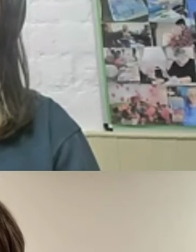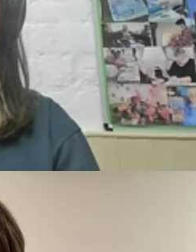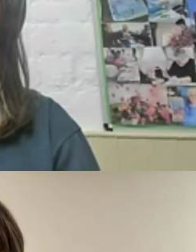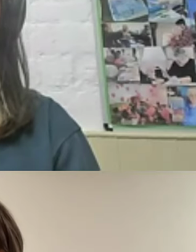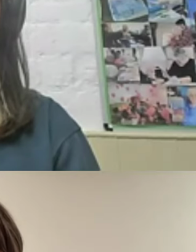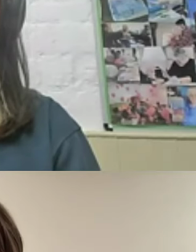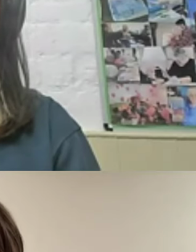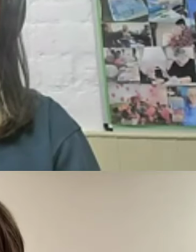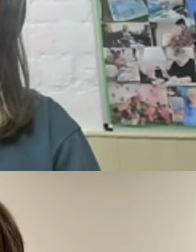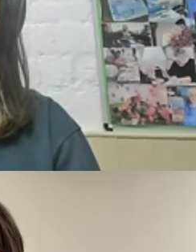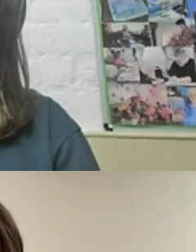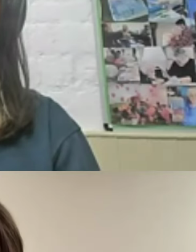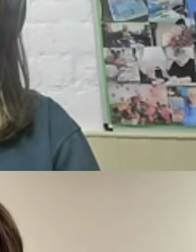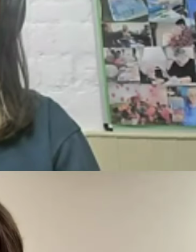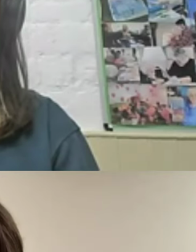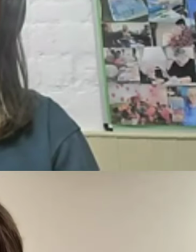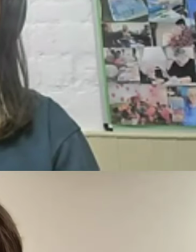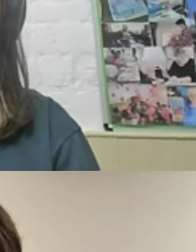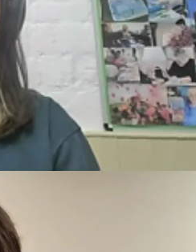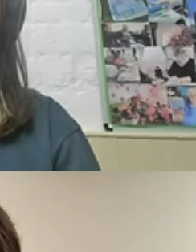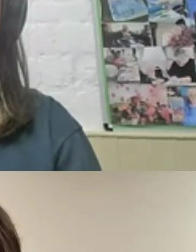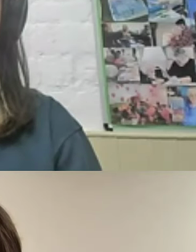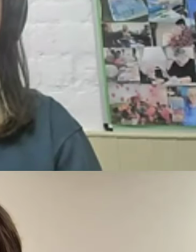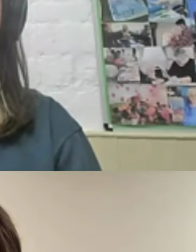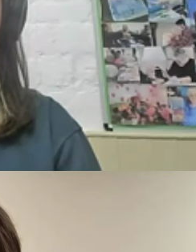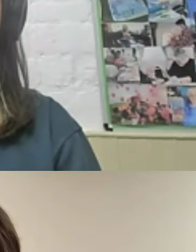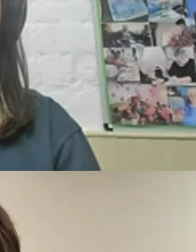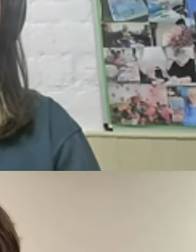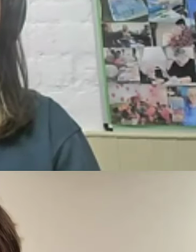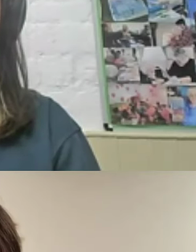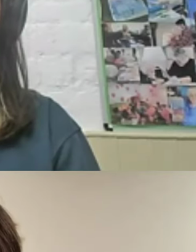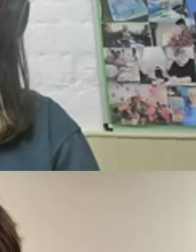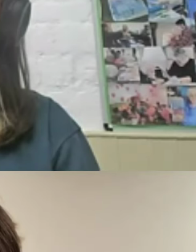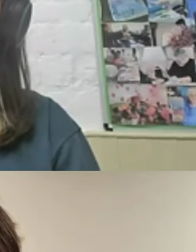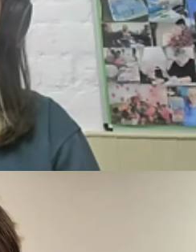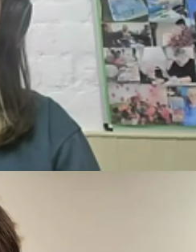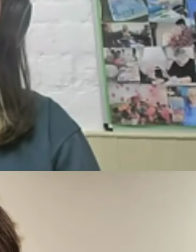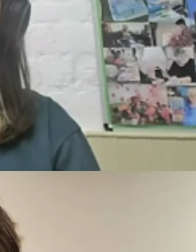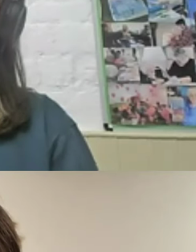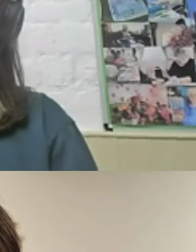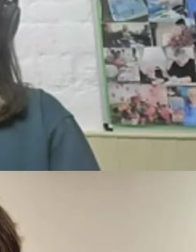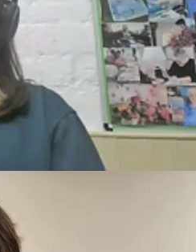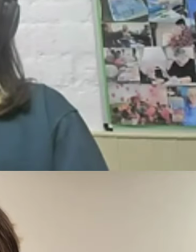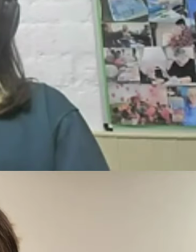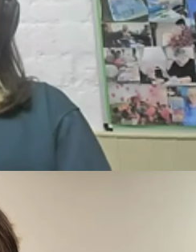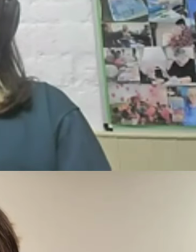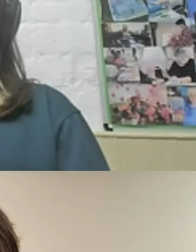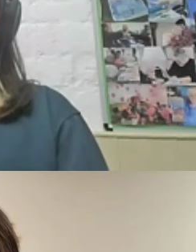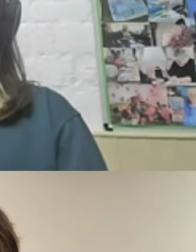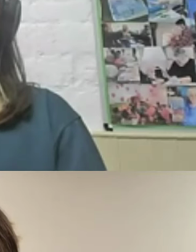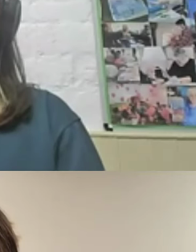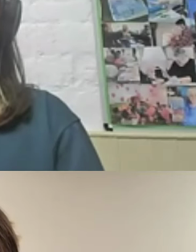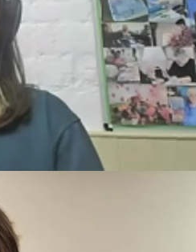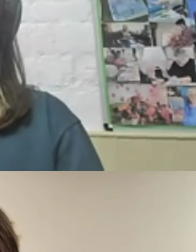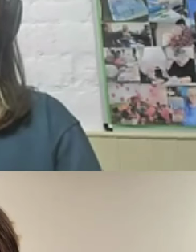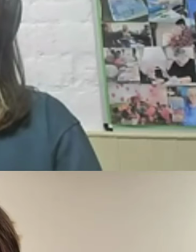time is always something that is needed, isn't it? And certainly embedding, as we heard with Belong Villages